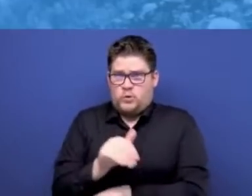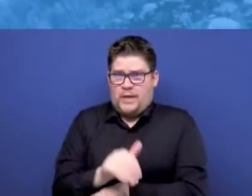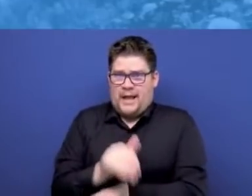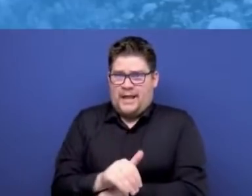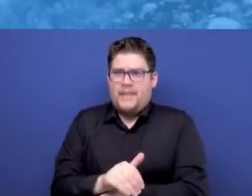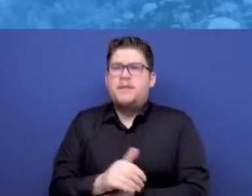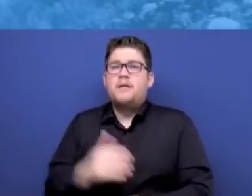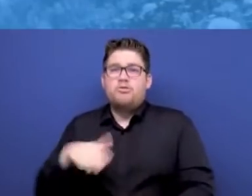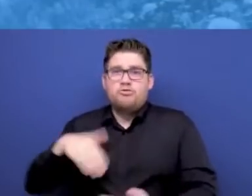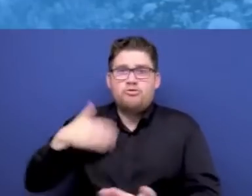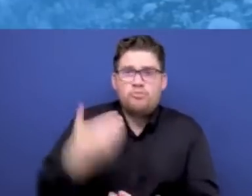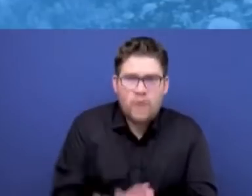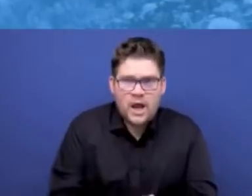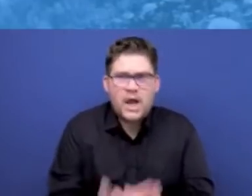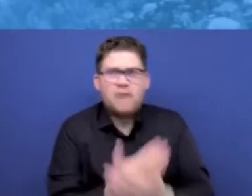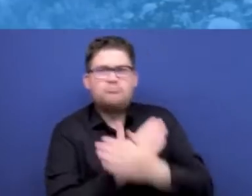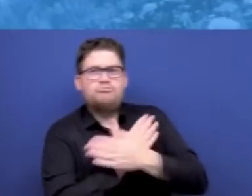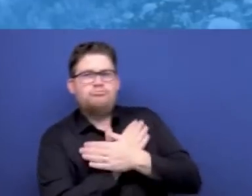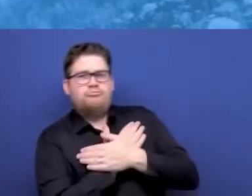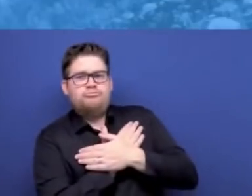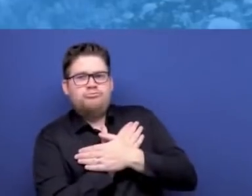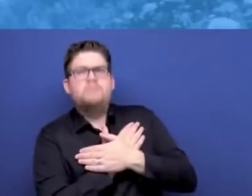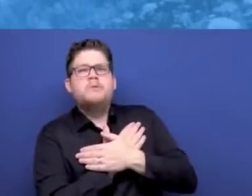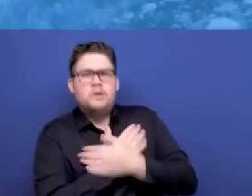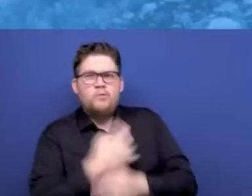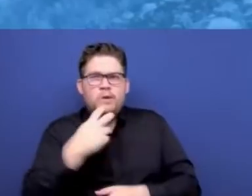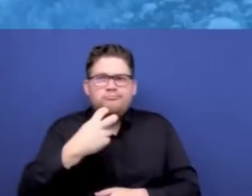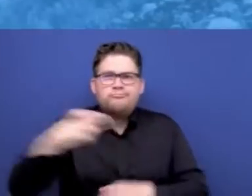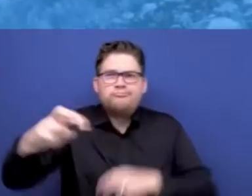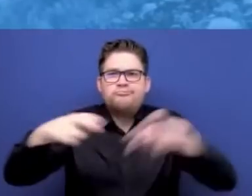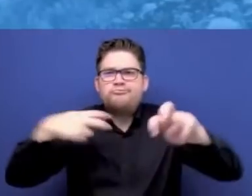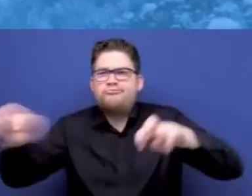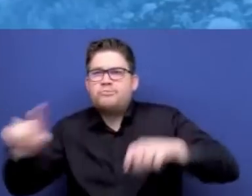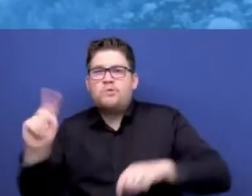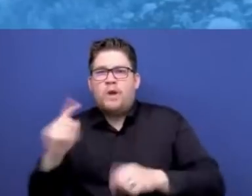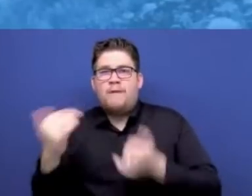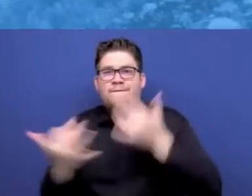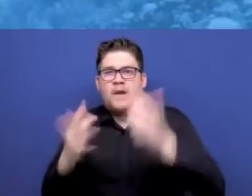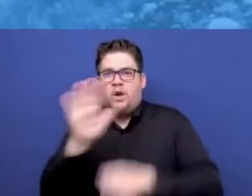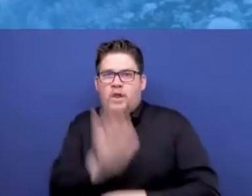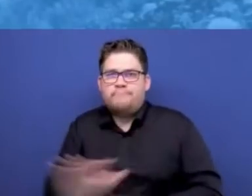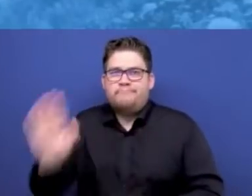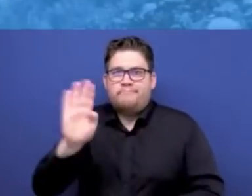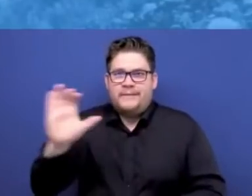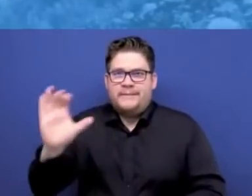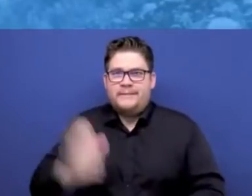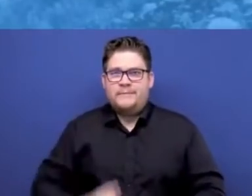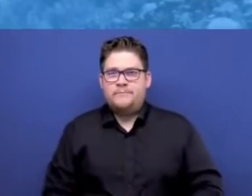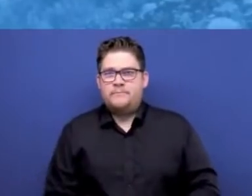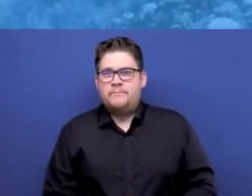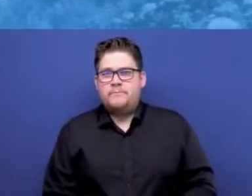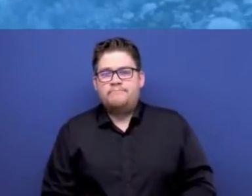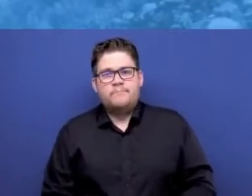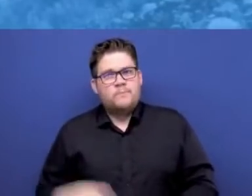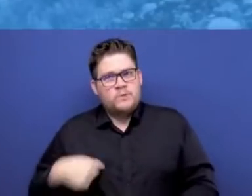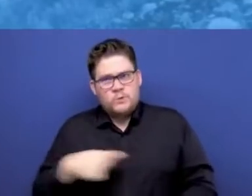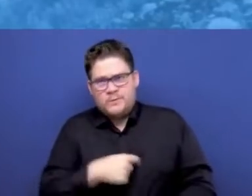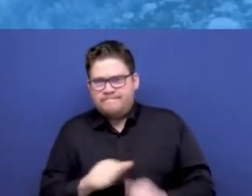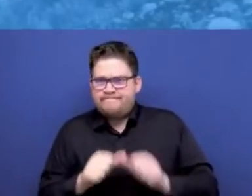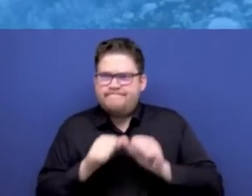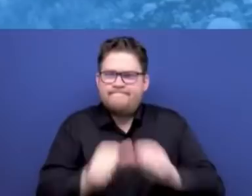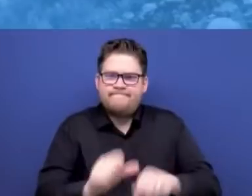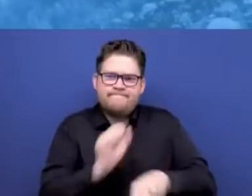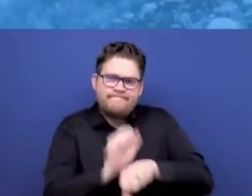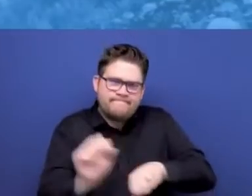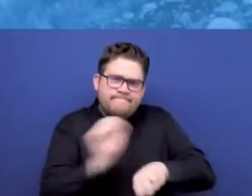somewhere in the province. So we continue as the BC Wildfire Service to work diligently with our partner agencies to really have that